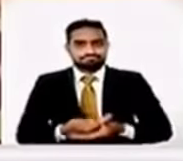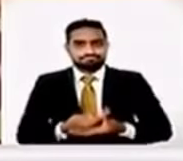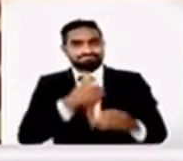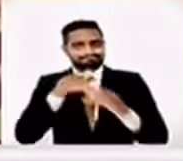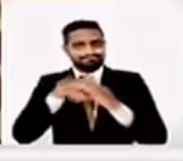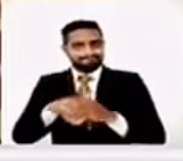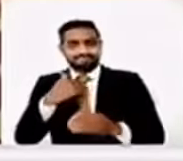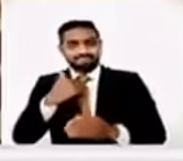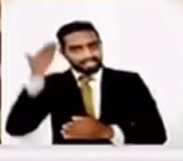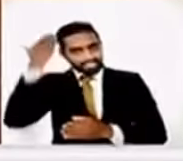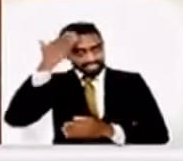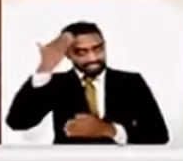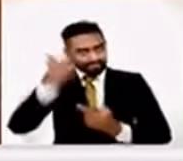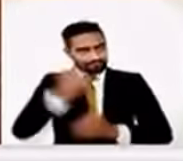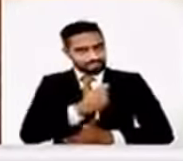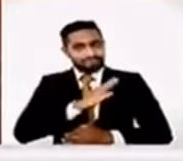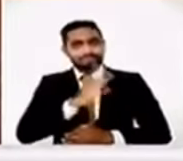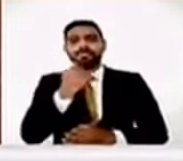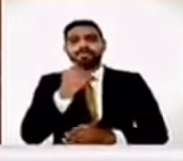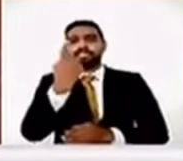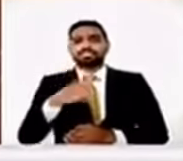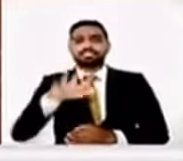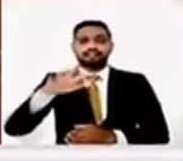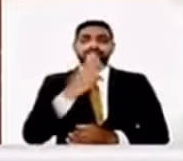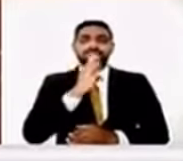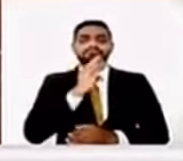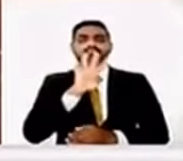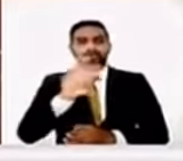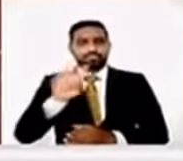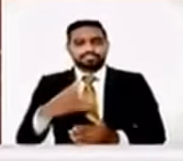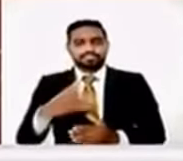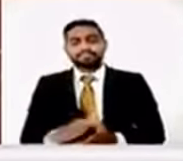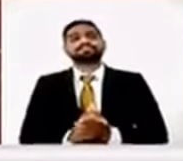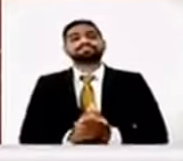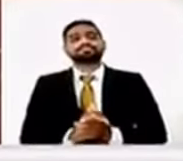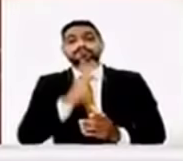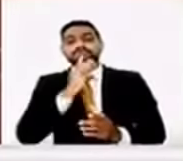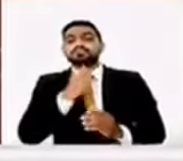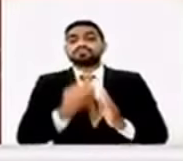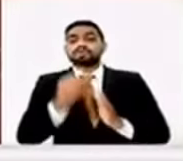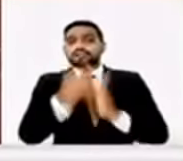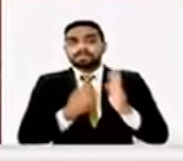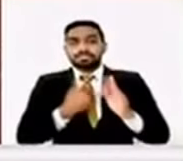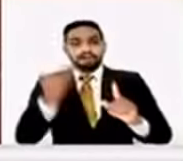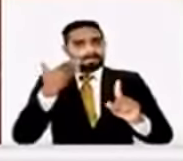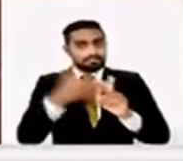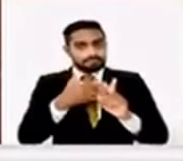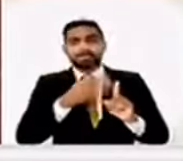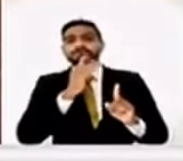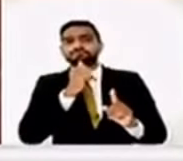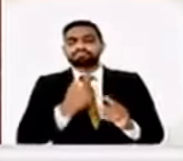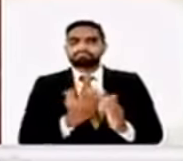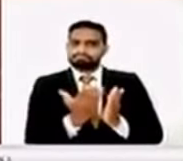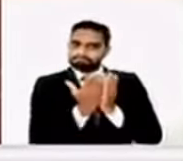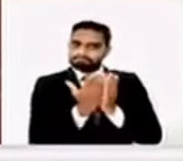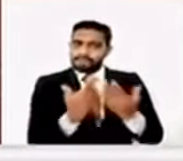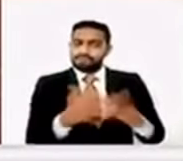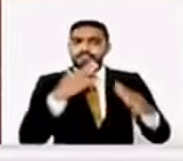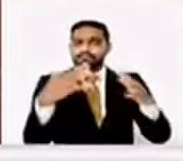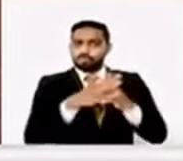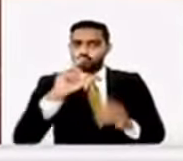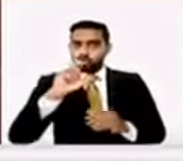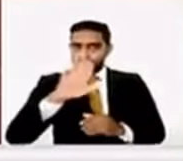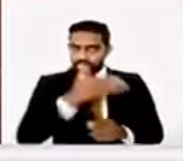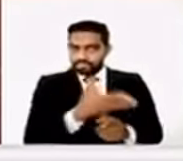1943, received his theological education at the Dharmodaya Pirivena in Vellavatta and the Vidyananda Pirivena in Nittambua.